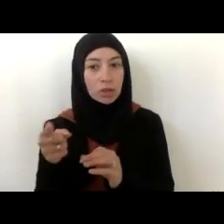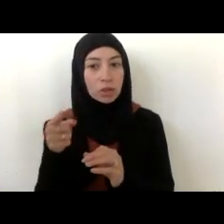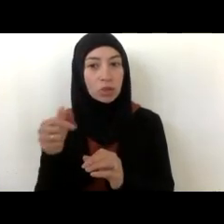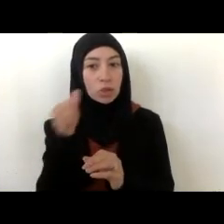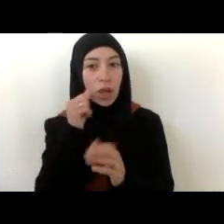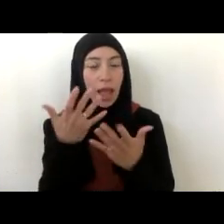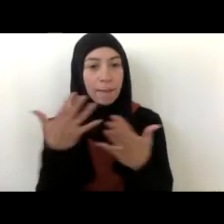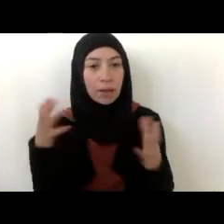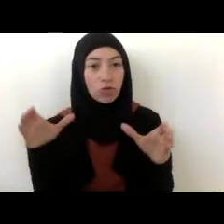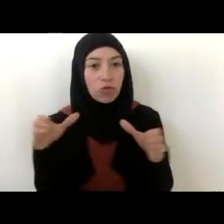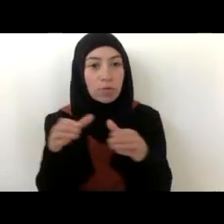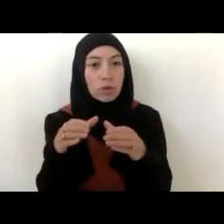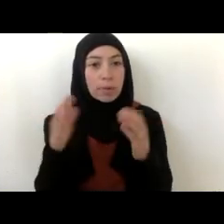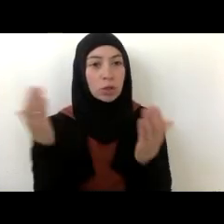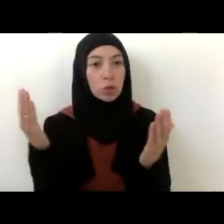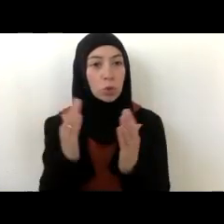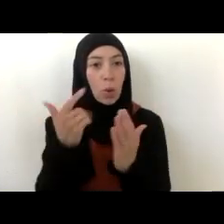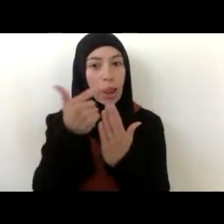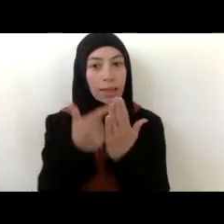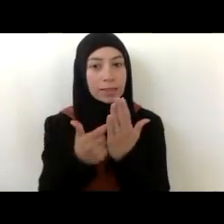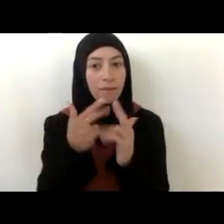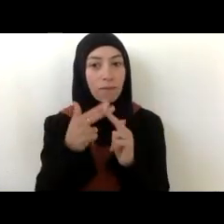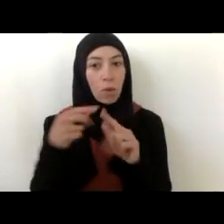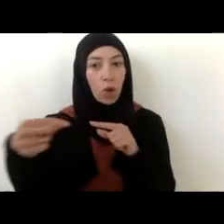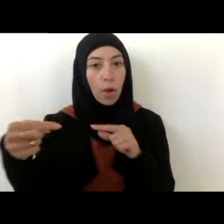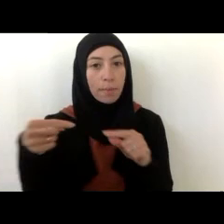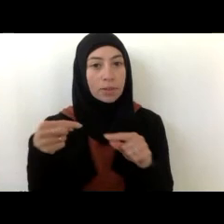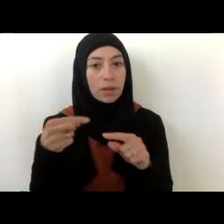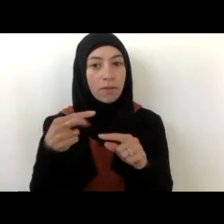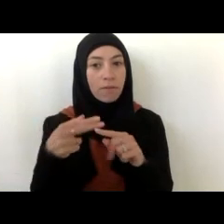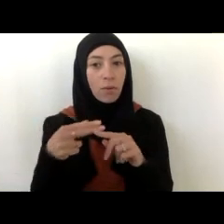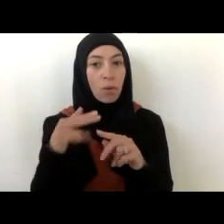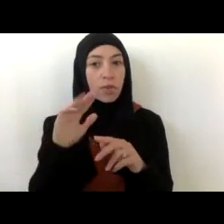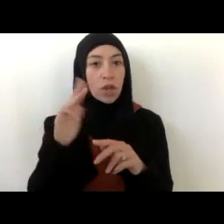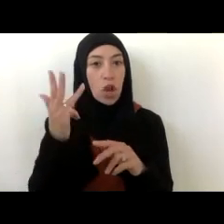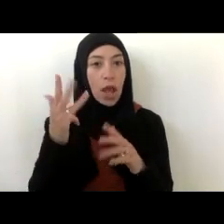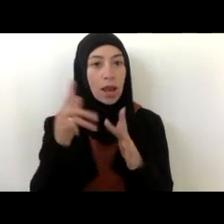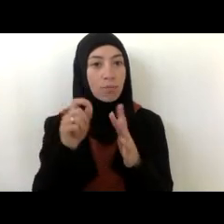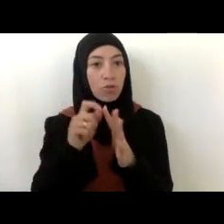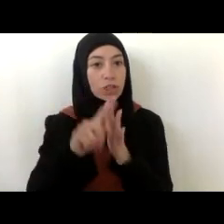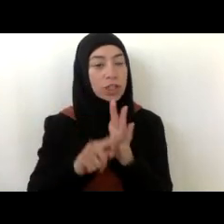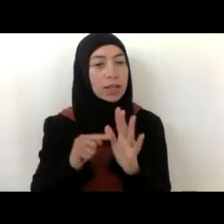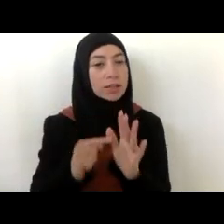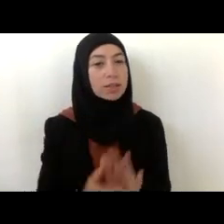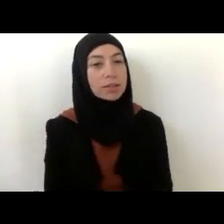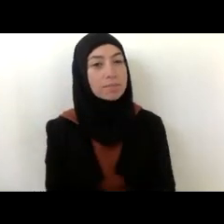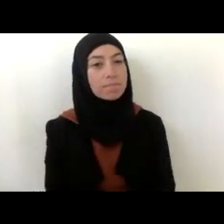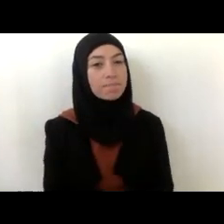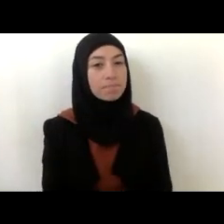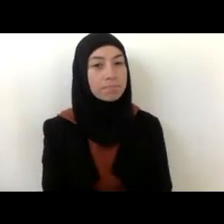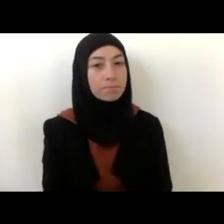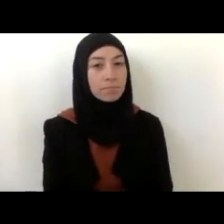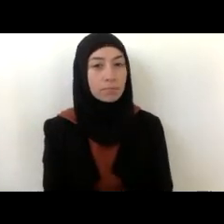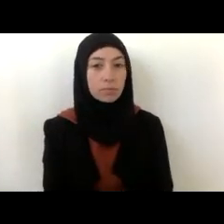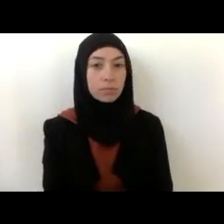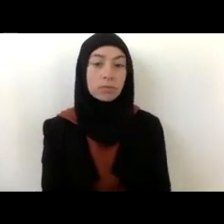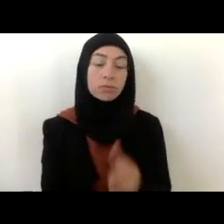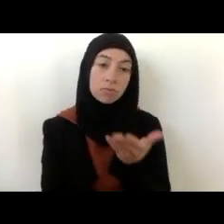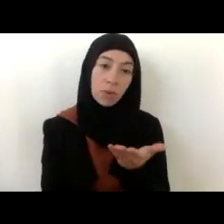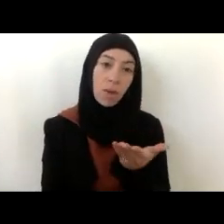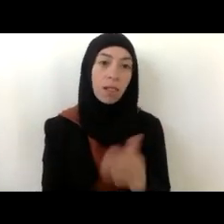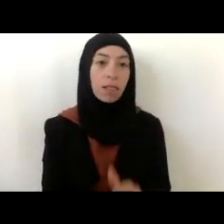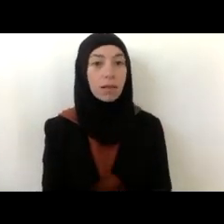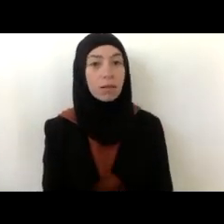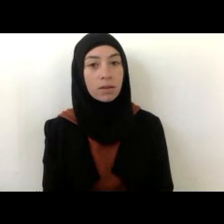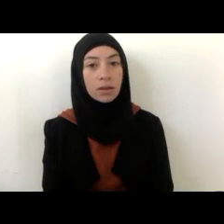will be shortlisted for the competition stage for the 9 projects? Okay, well,